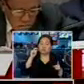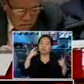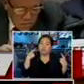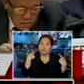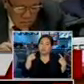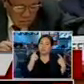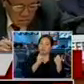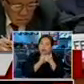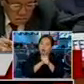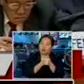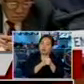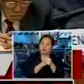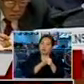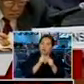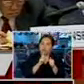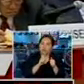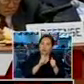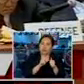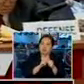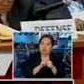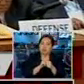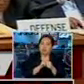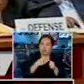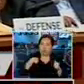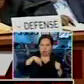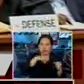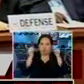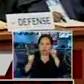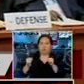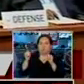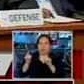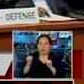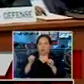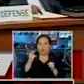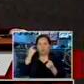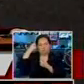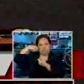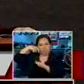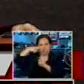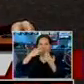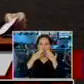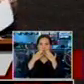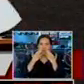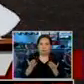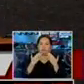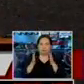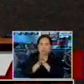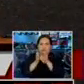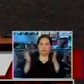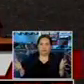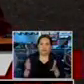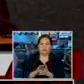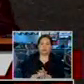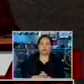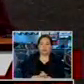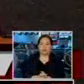accordance with the dictates of our individual conscience. Thank you very much.